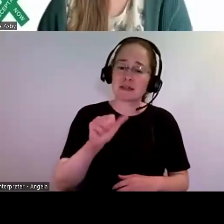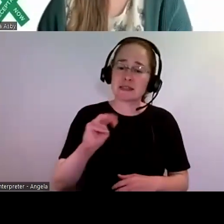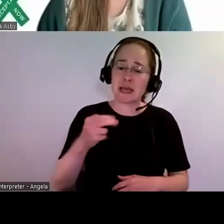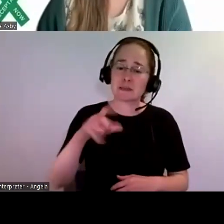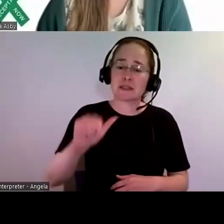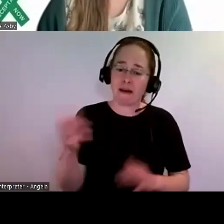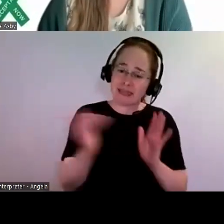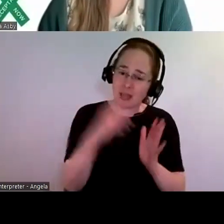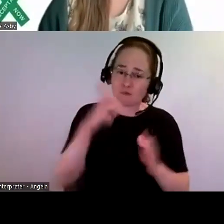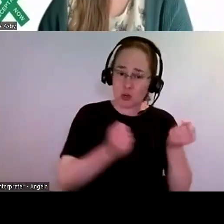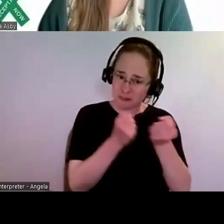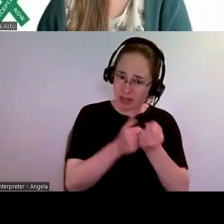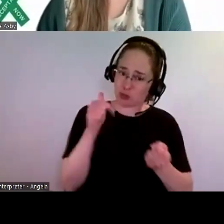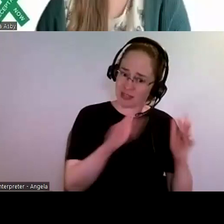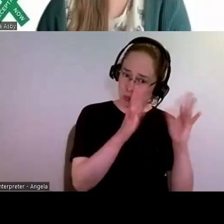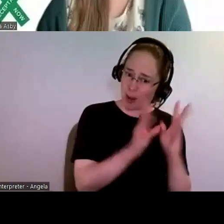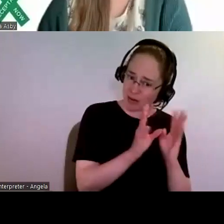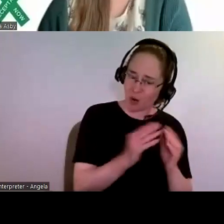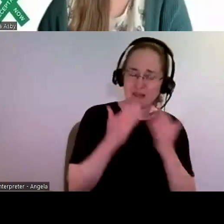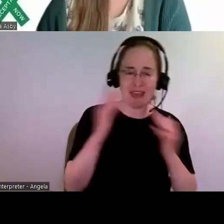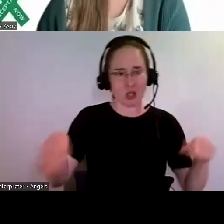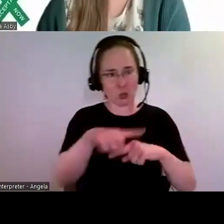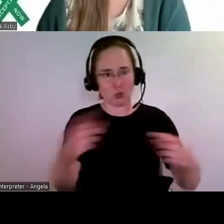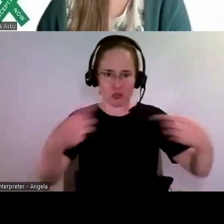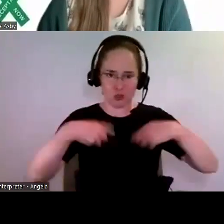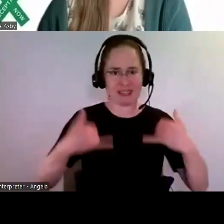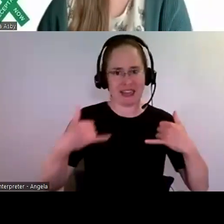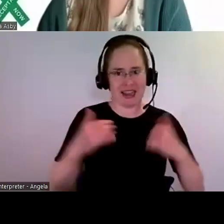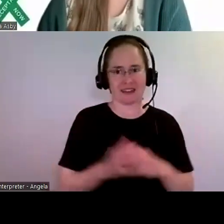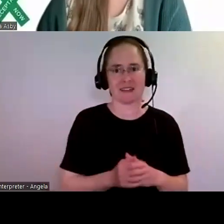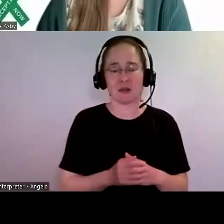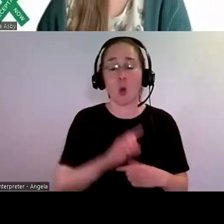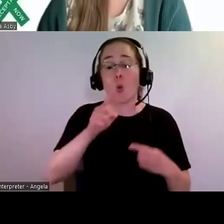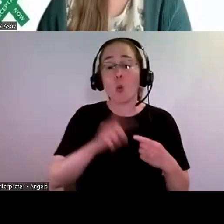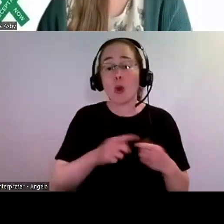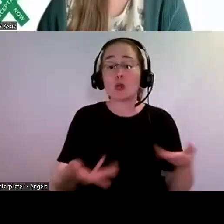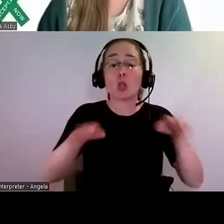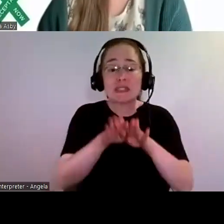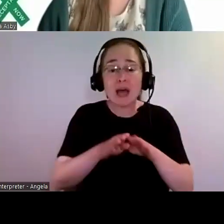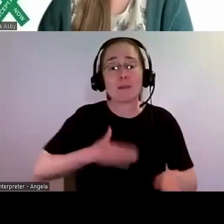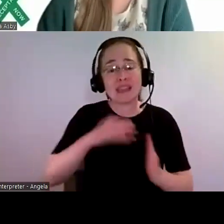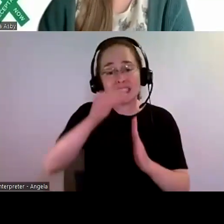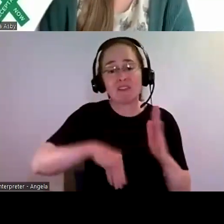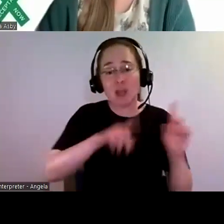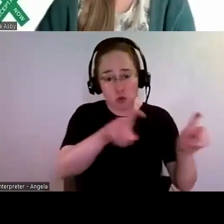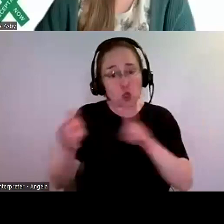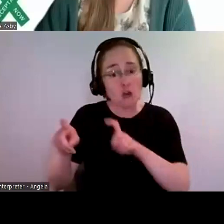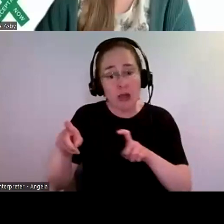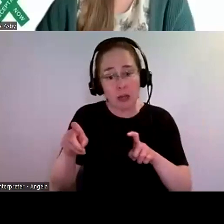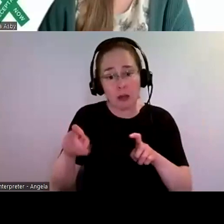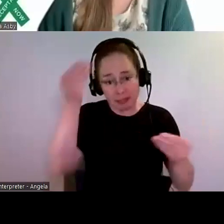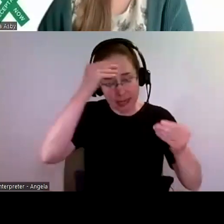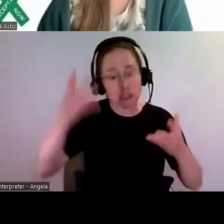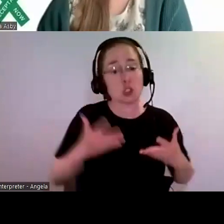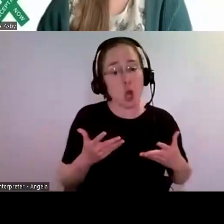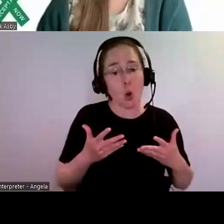for sponsoring this webinar, and I'd like to thank you all for joining us today. When you close out, please fill out that survey to let us